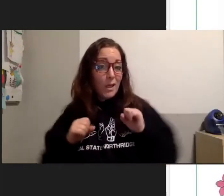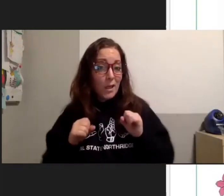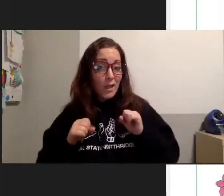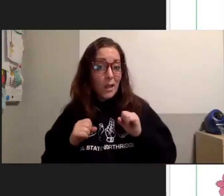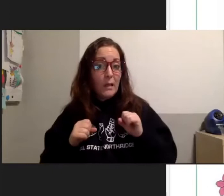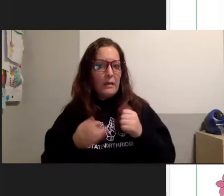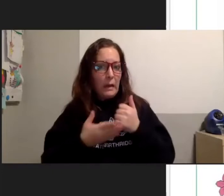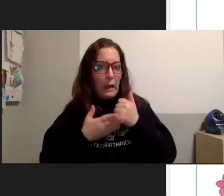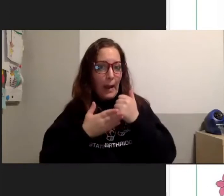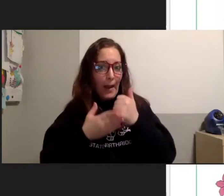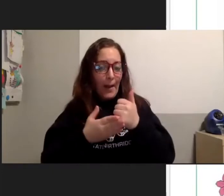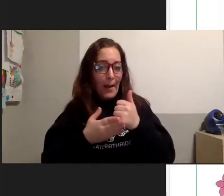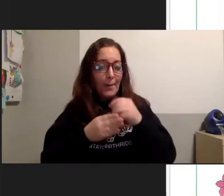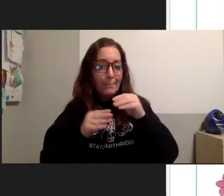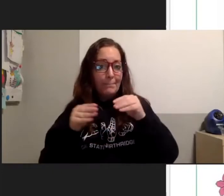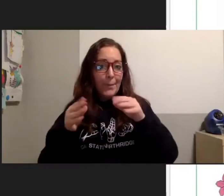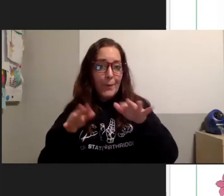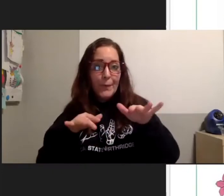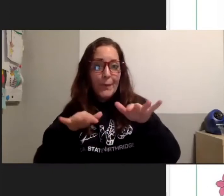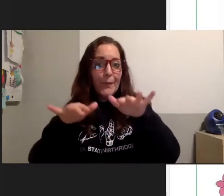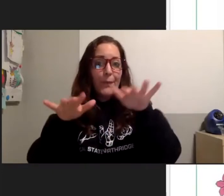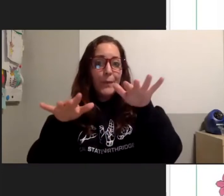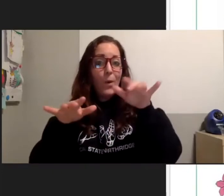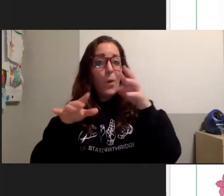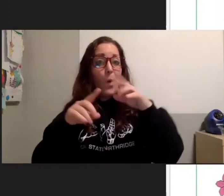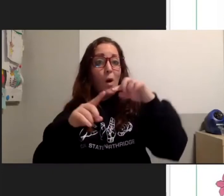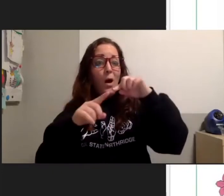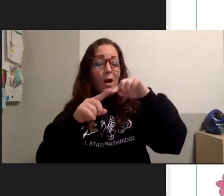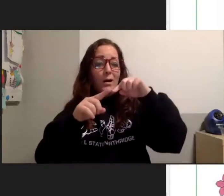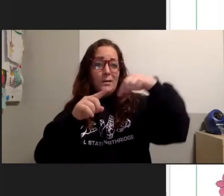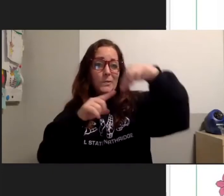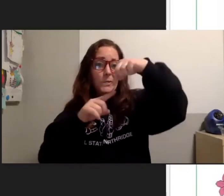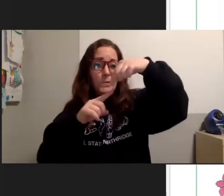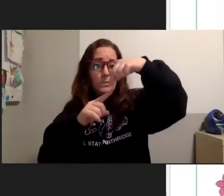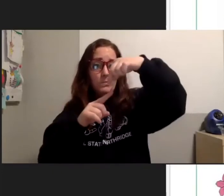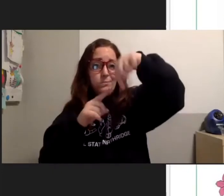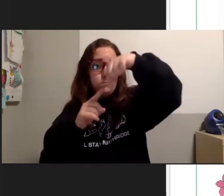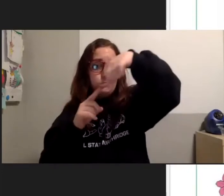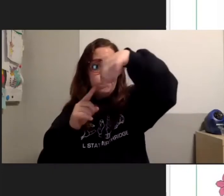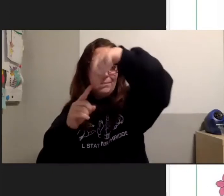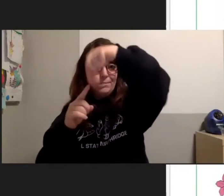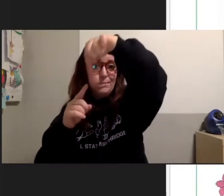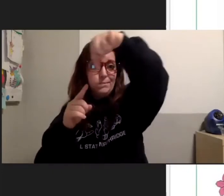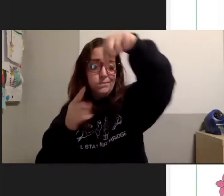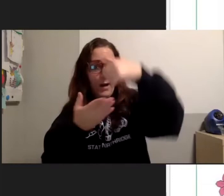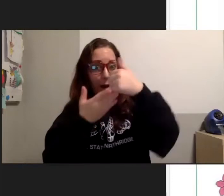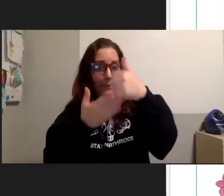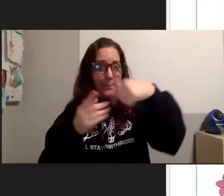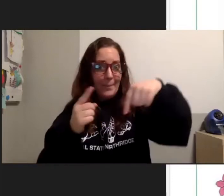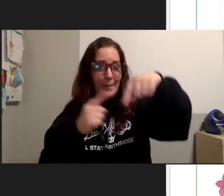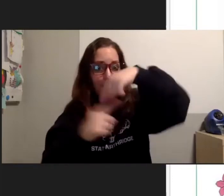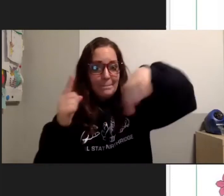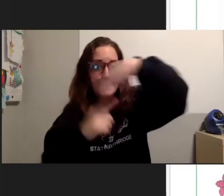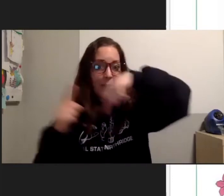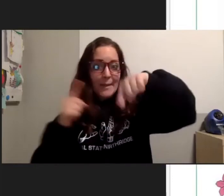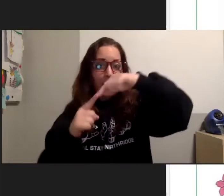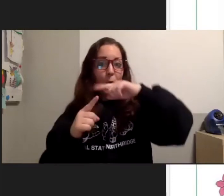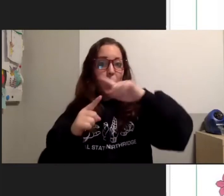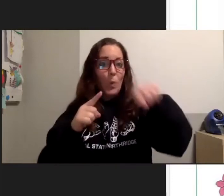Other seeds have wings that help spread and spin as they fall.